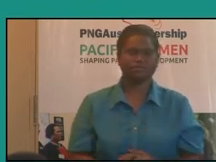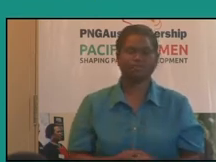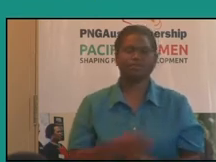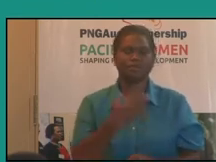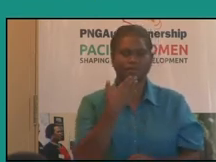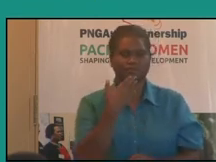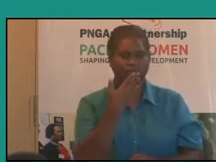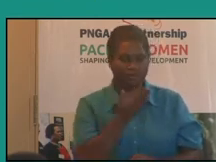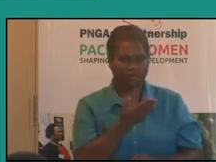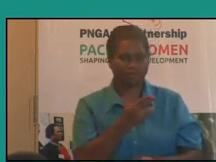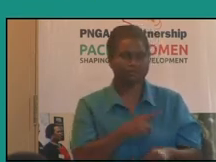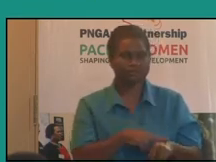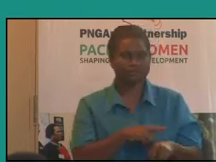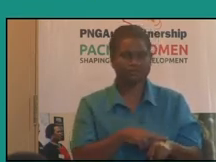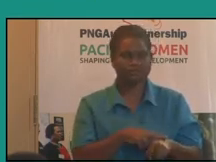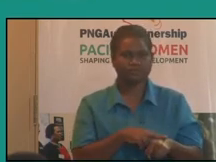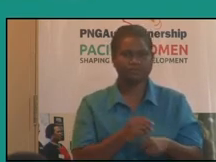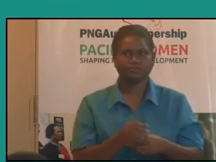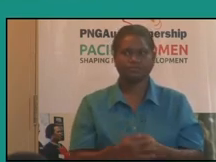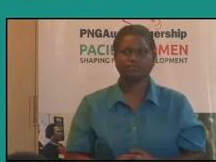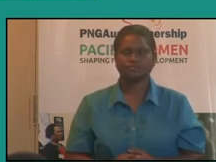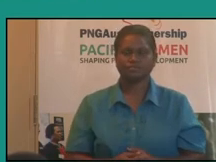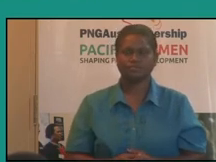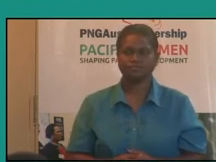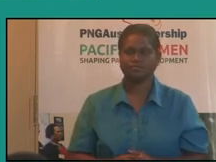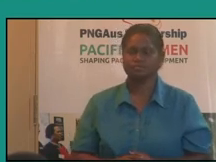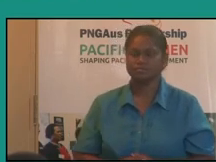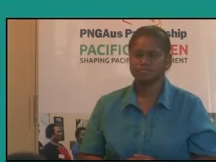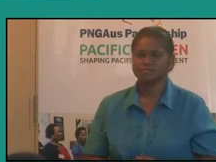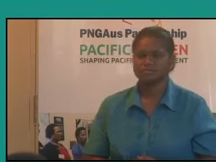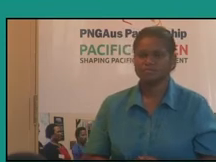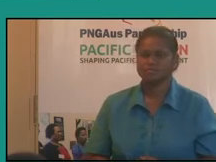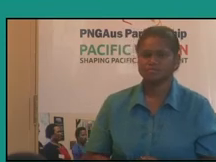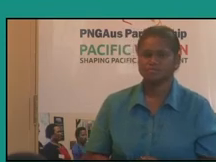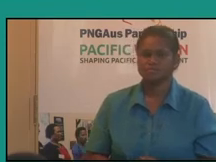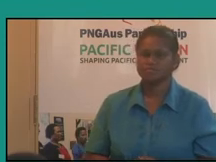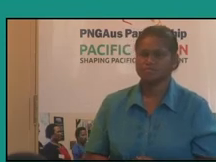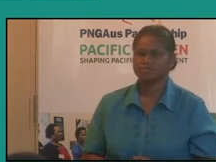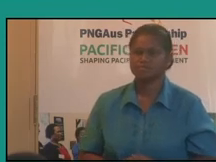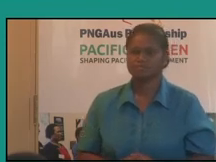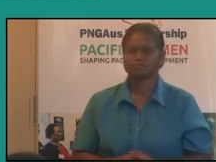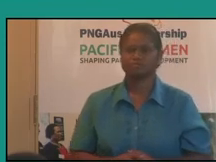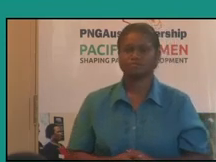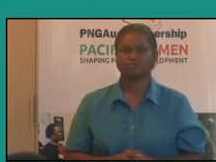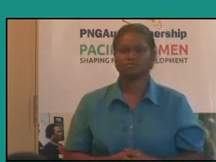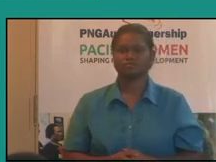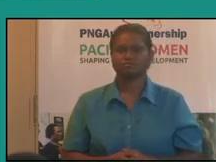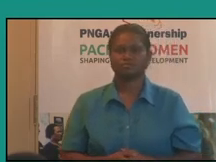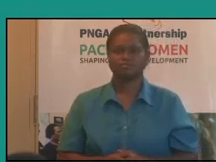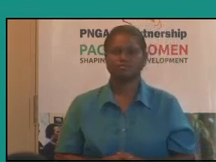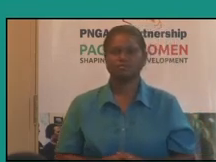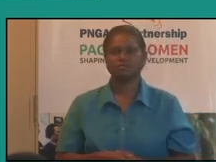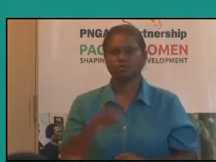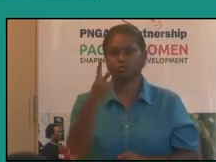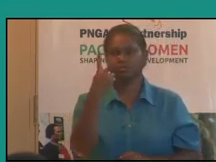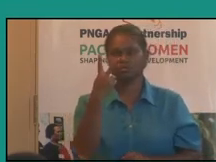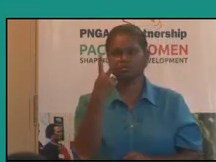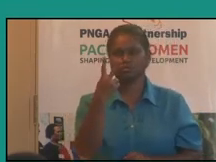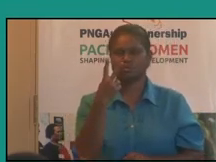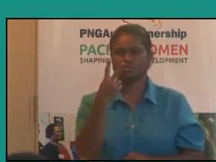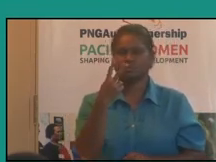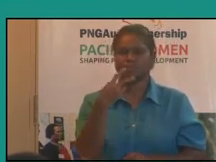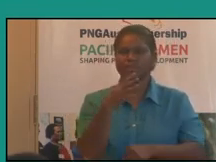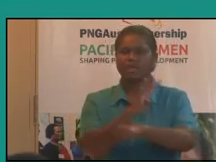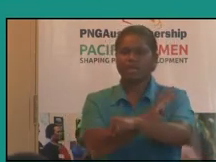you, Dr. Kwa. I'll just reiterate that very important point that there are two conditions that have to be met. That is that the executive government